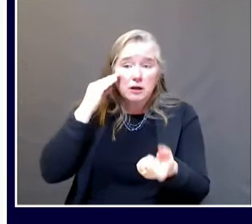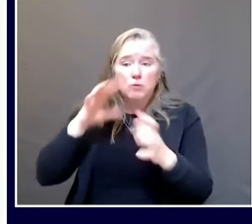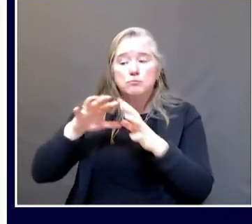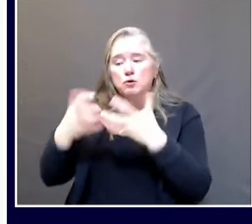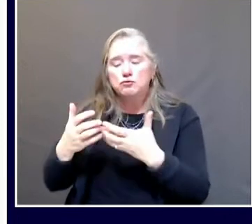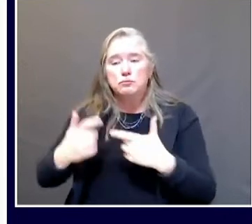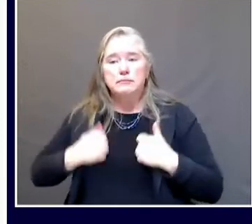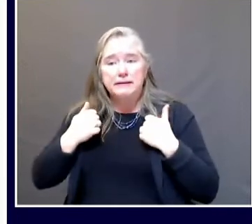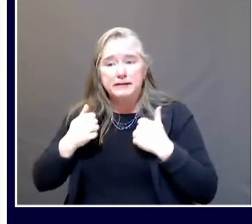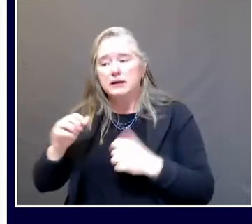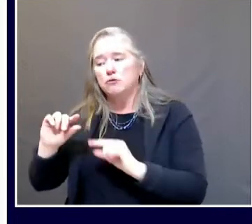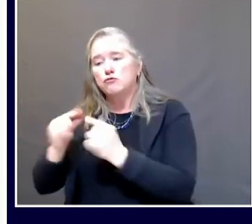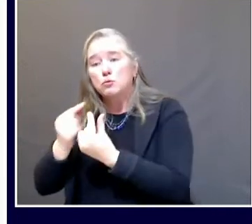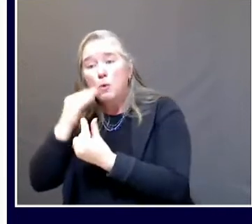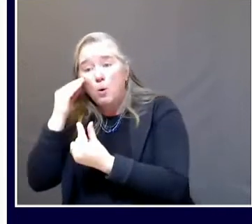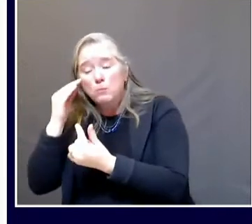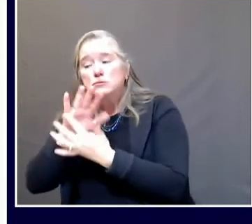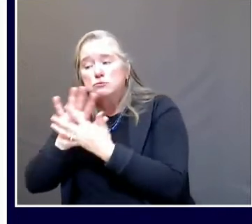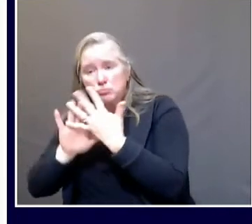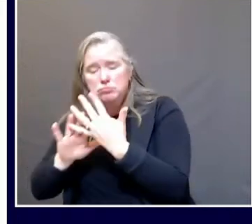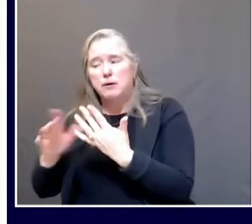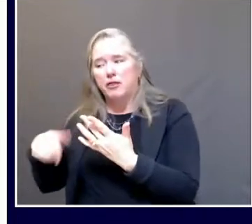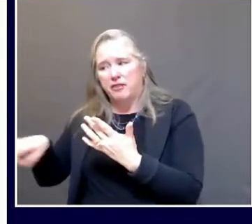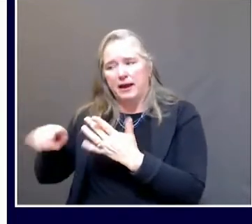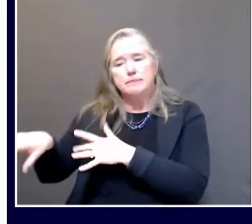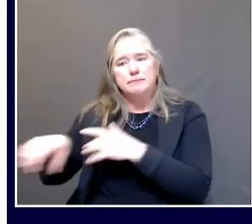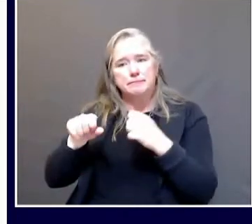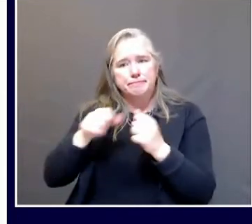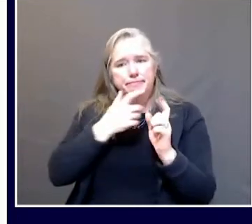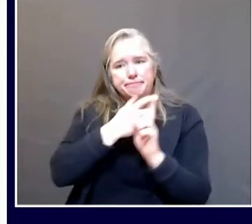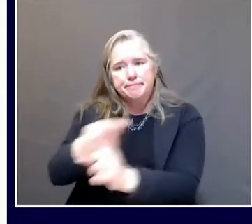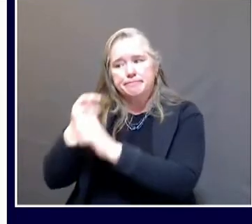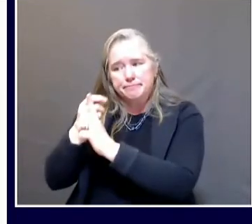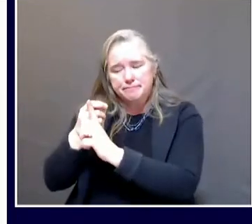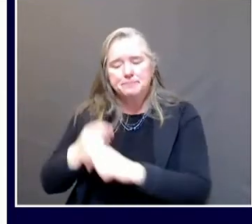vulnerable to this disease. We are quickly, though, going to turn to what Governor